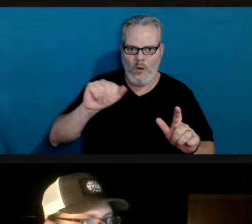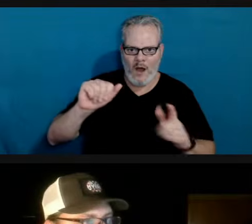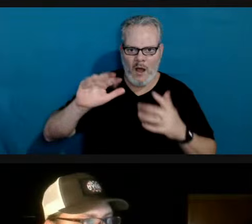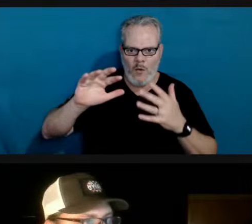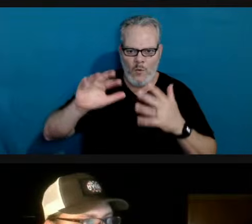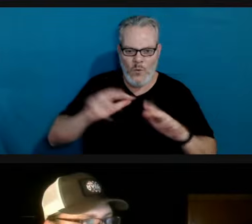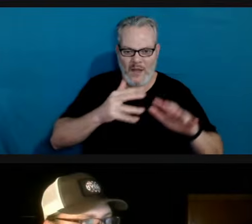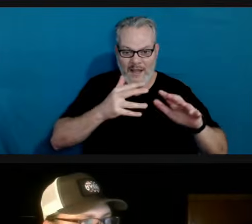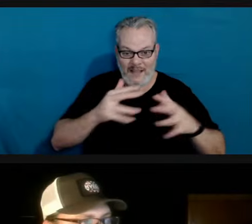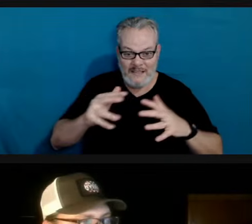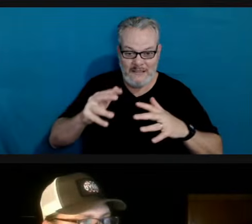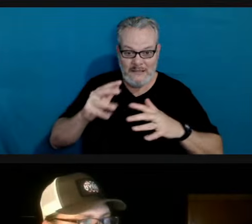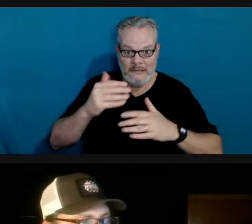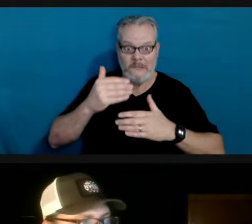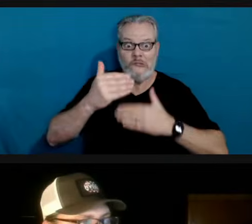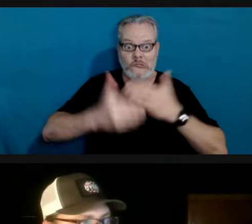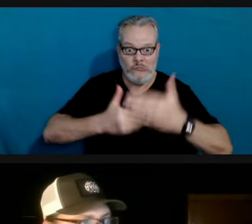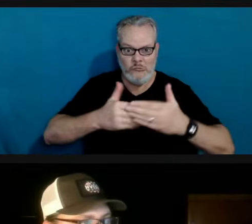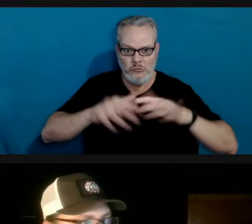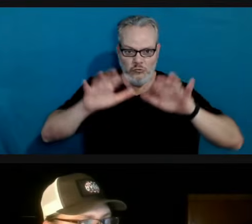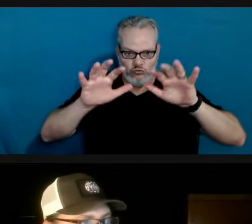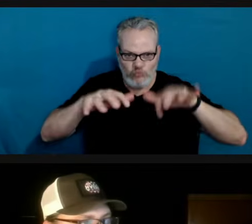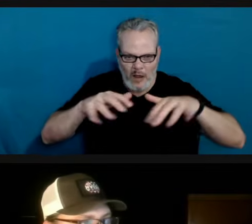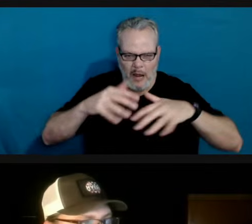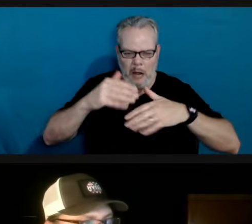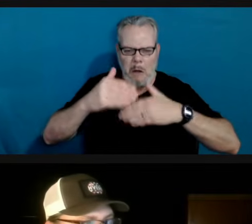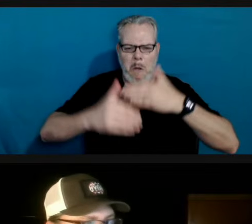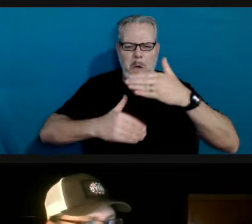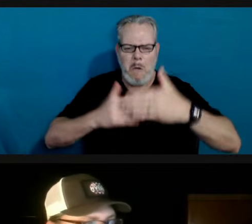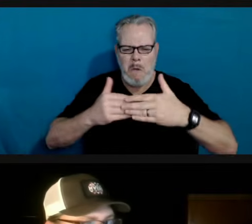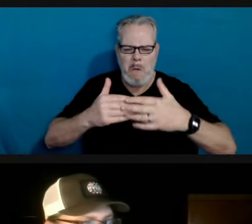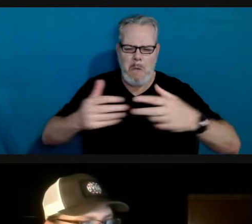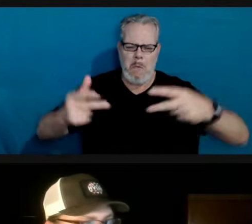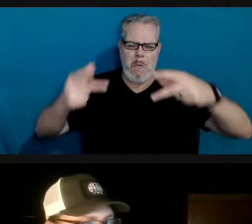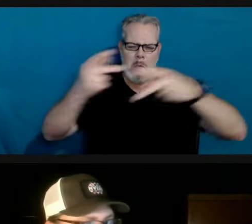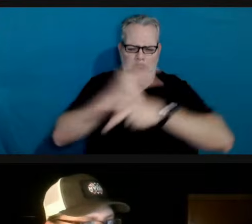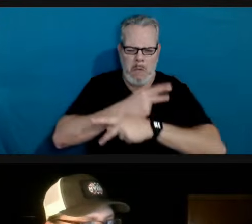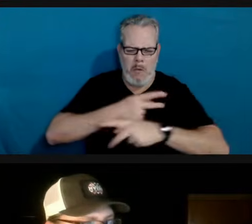here, lots of fume and steam on the crater floor.